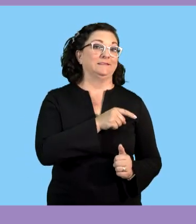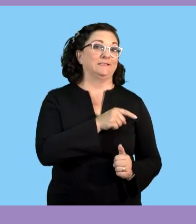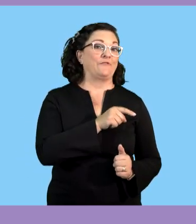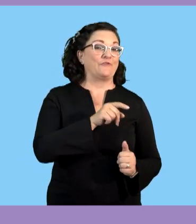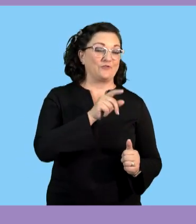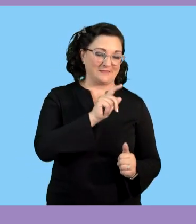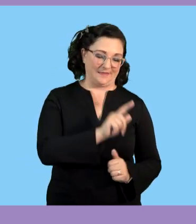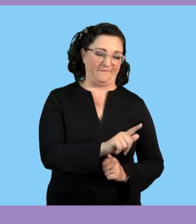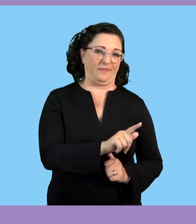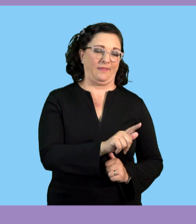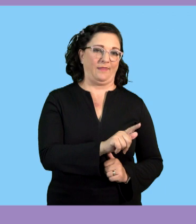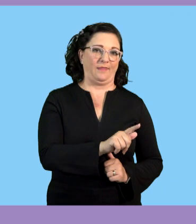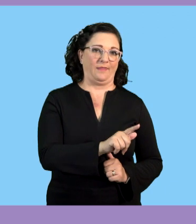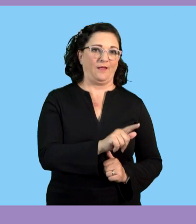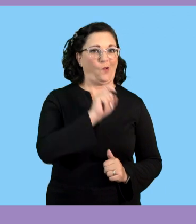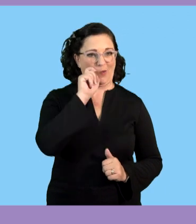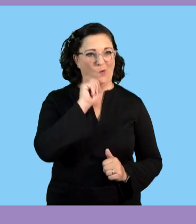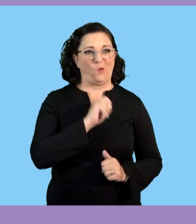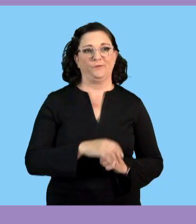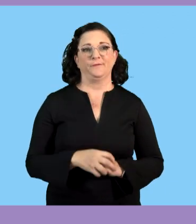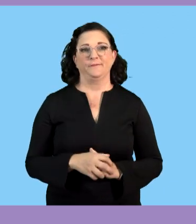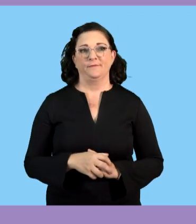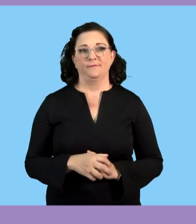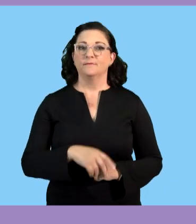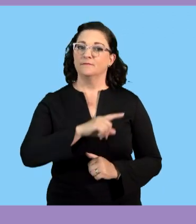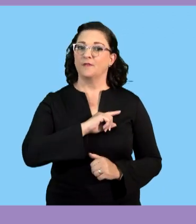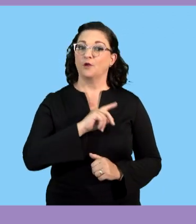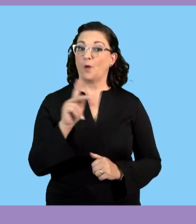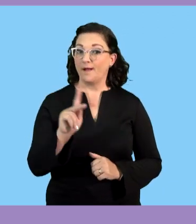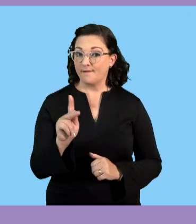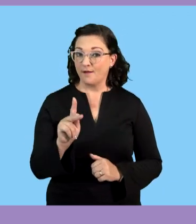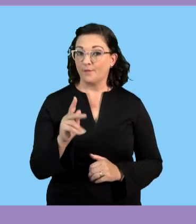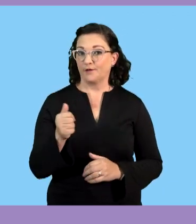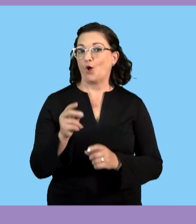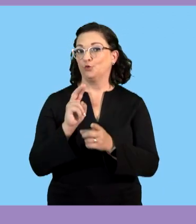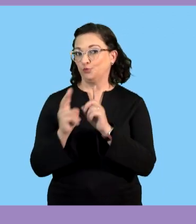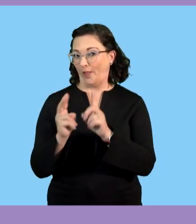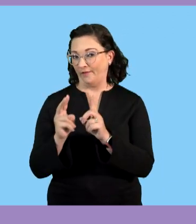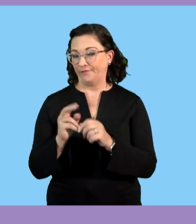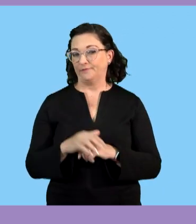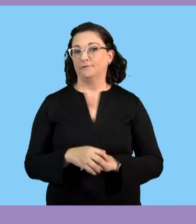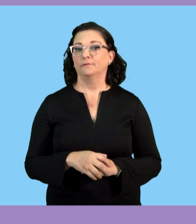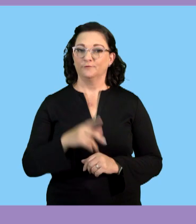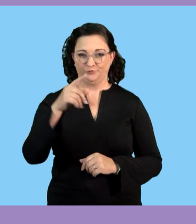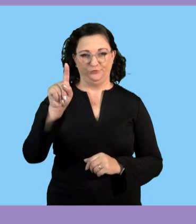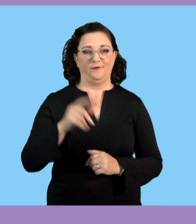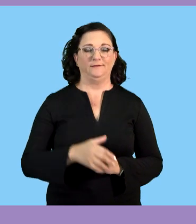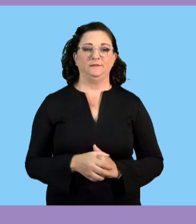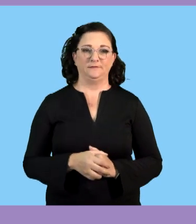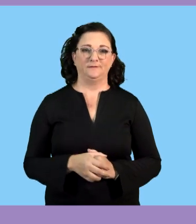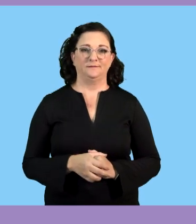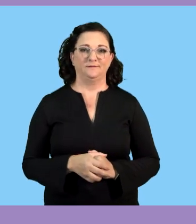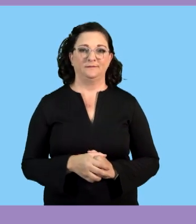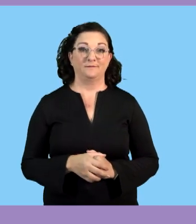brother's age. So it means that the brother is 7 years old, and that would make Karabo, yes, 12 years old. You